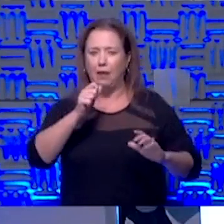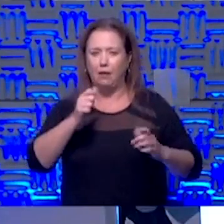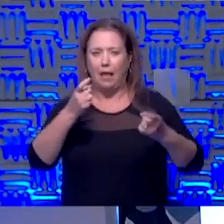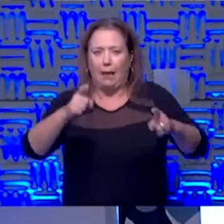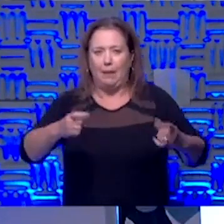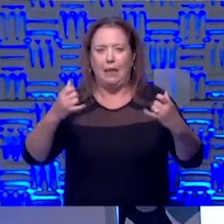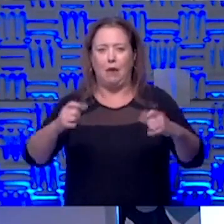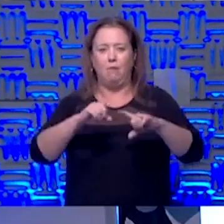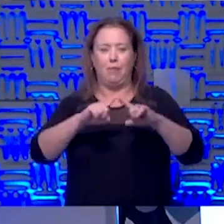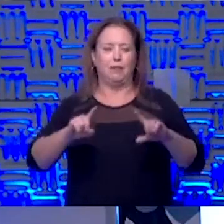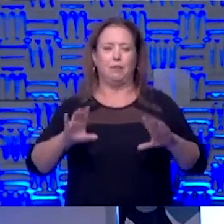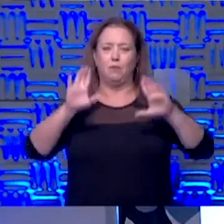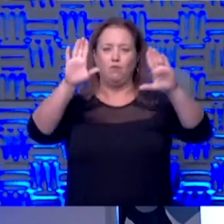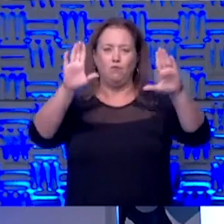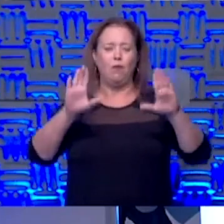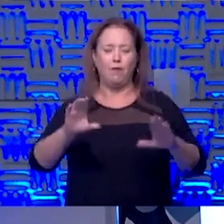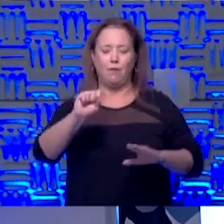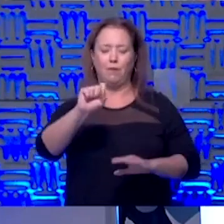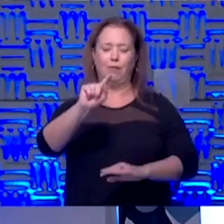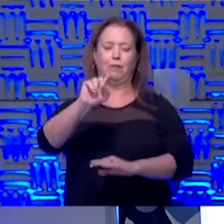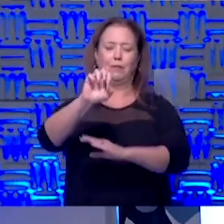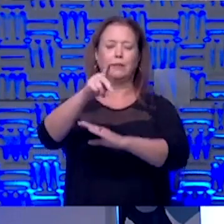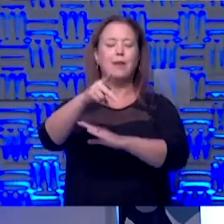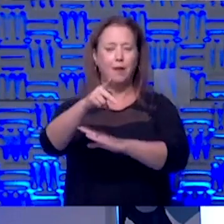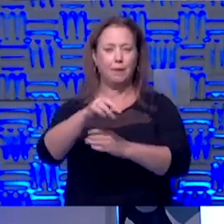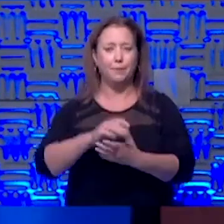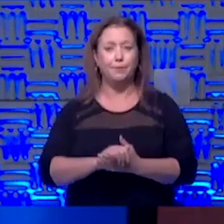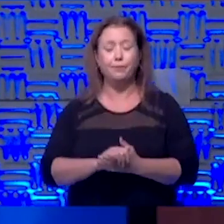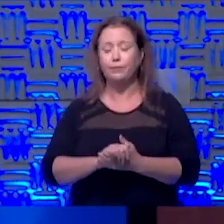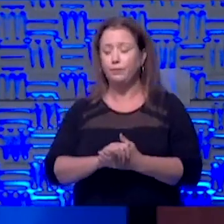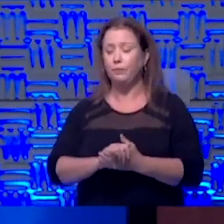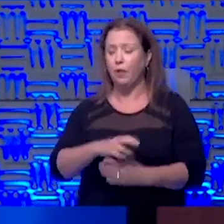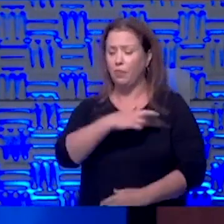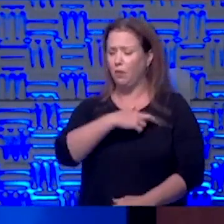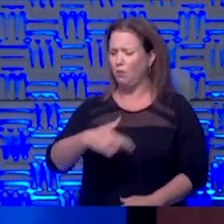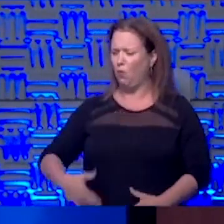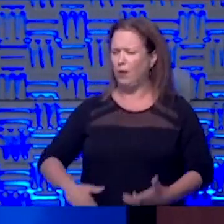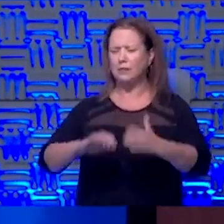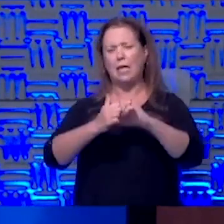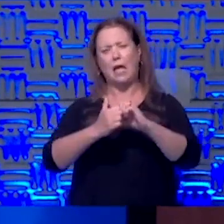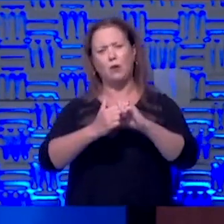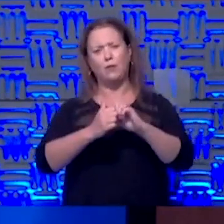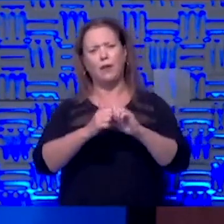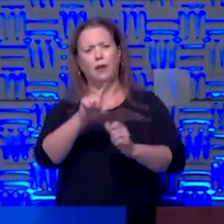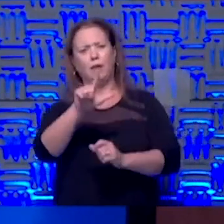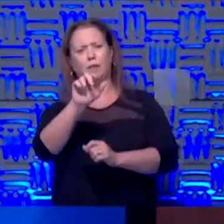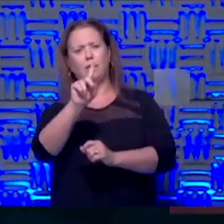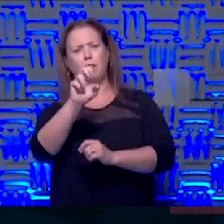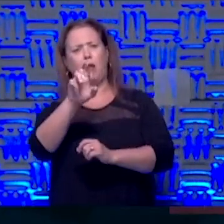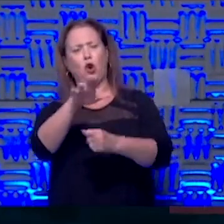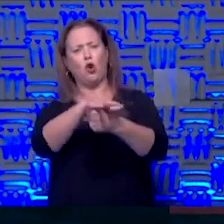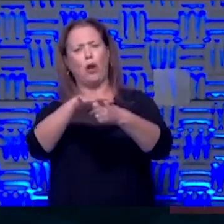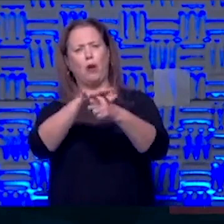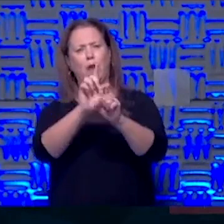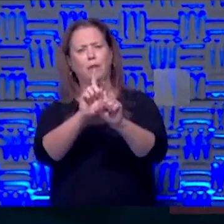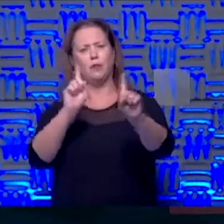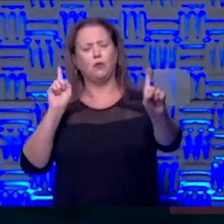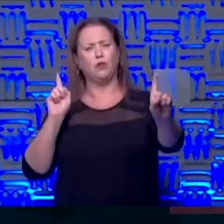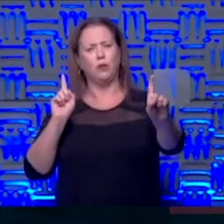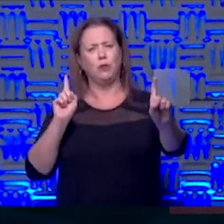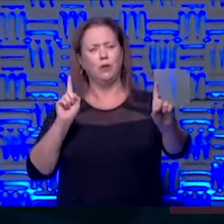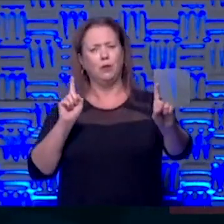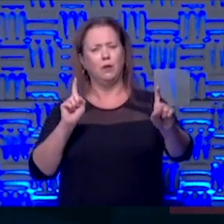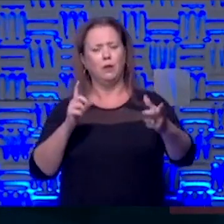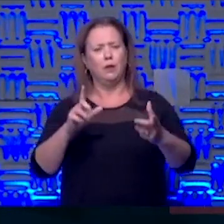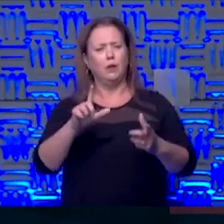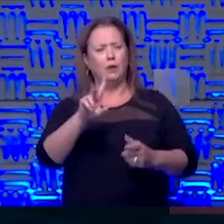major step in that direction. Susan wants to know how the Royals socially distance in their locker area. All right, I'm going to extend on